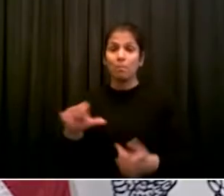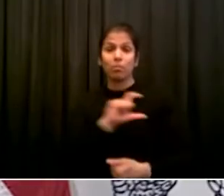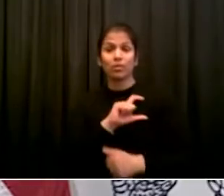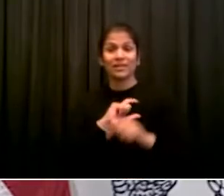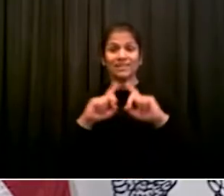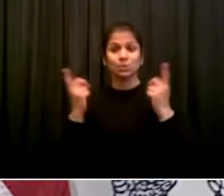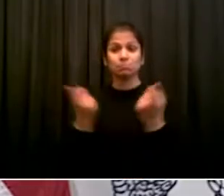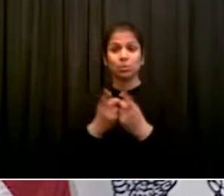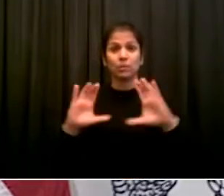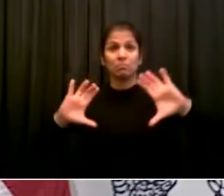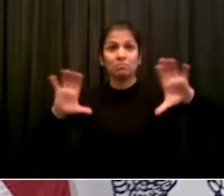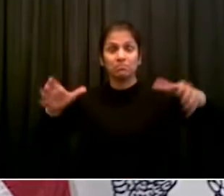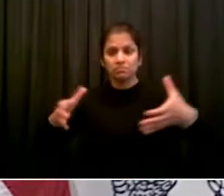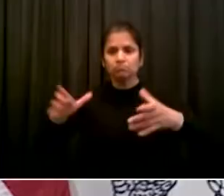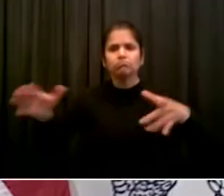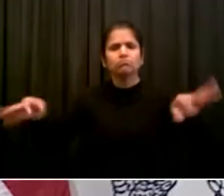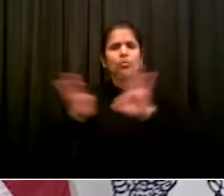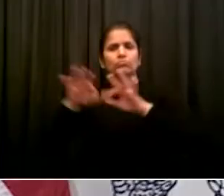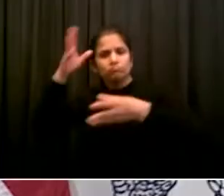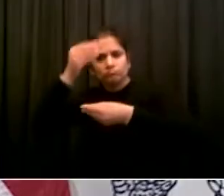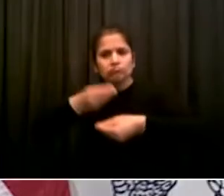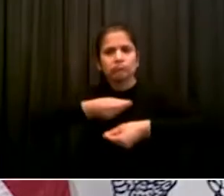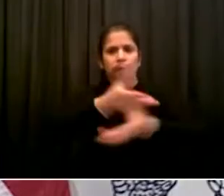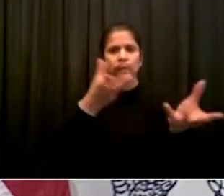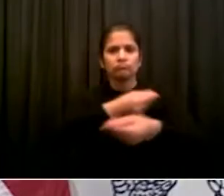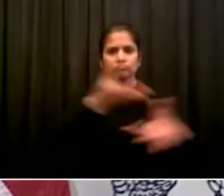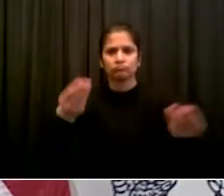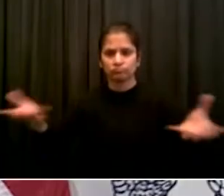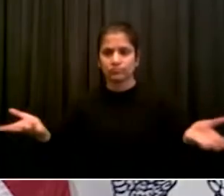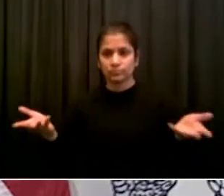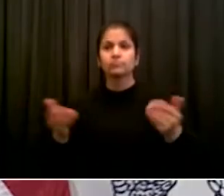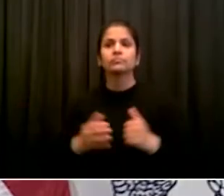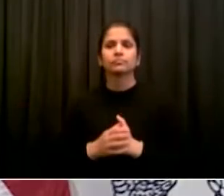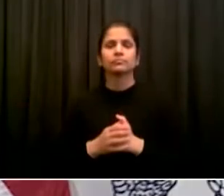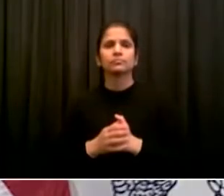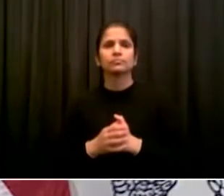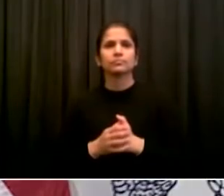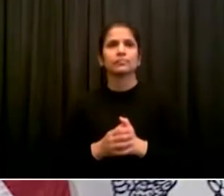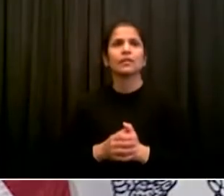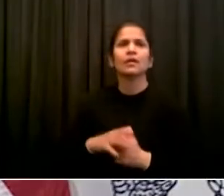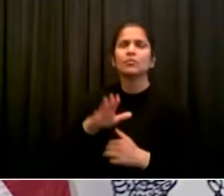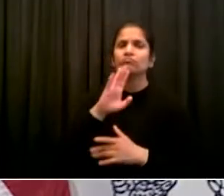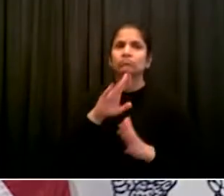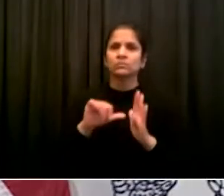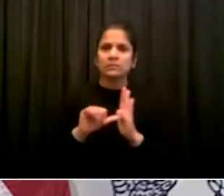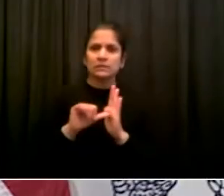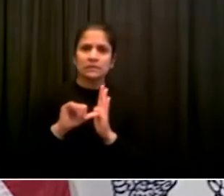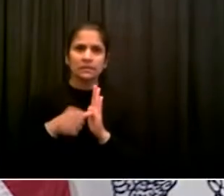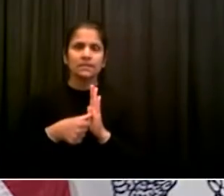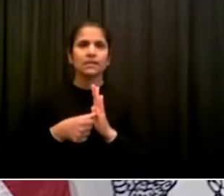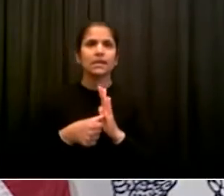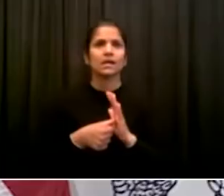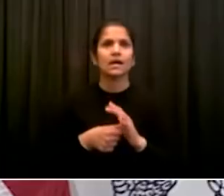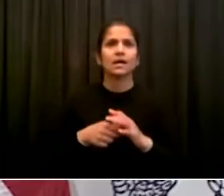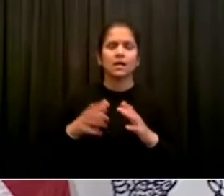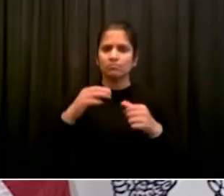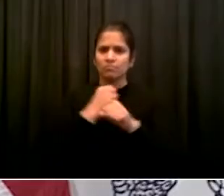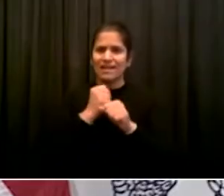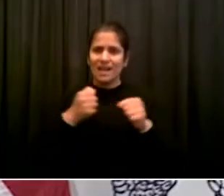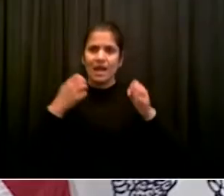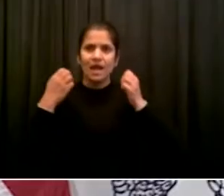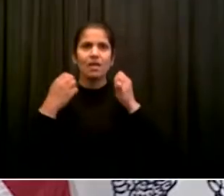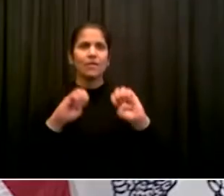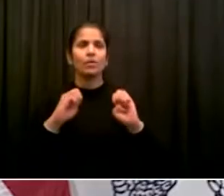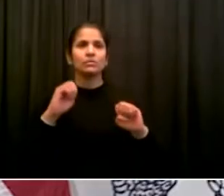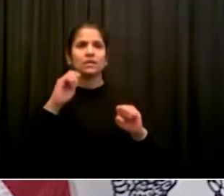is a signature moment, and it really is based on an intensive and devoted effort to hear the voices of the people. Part one